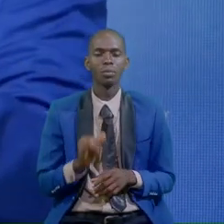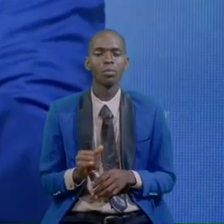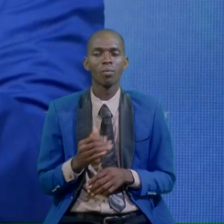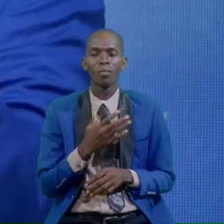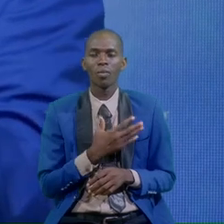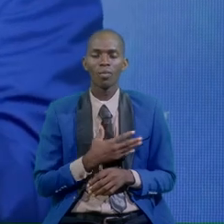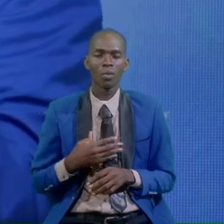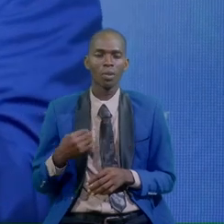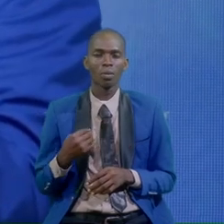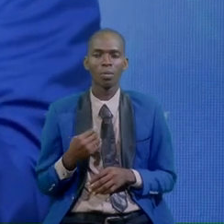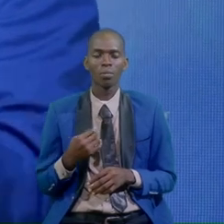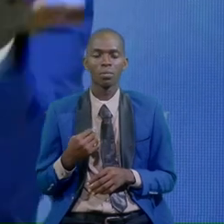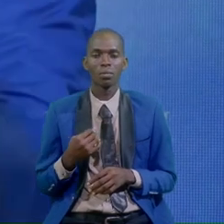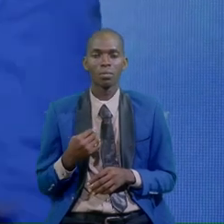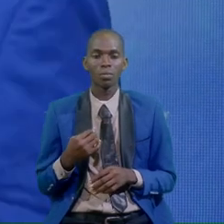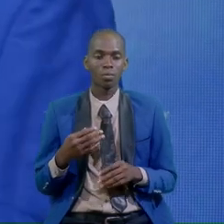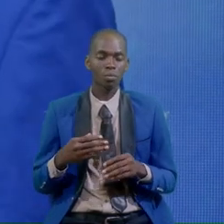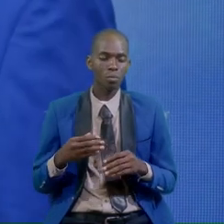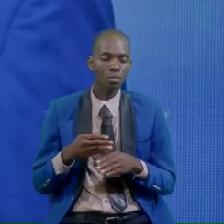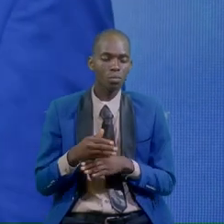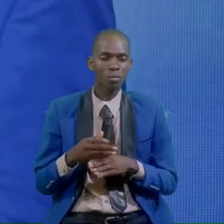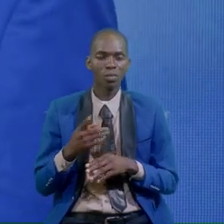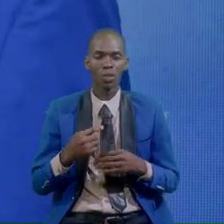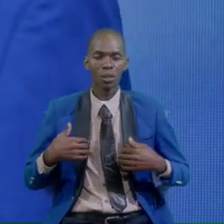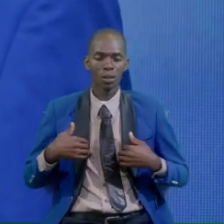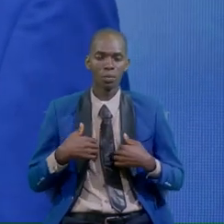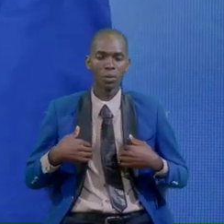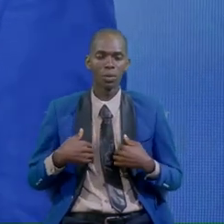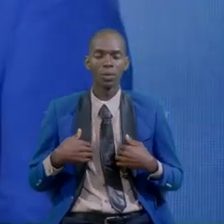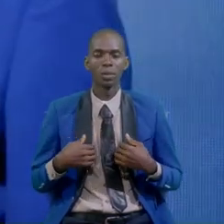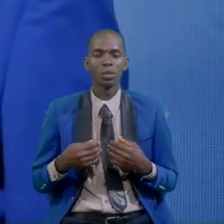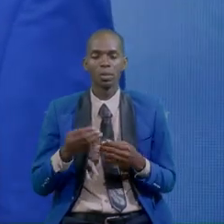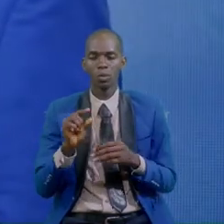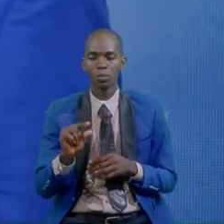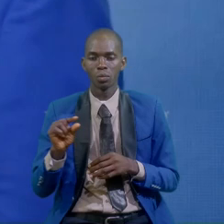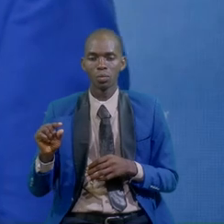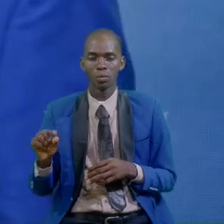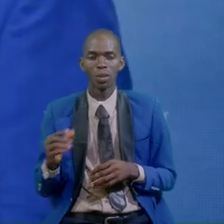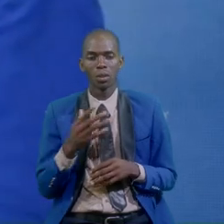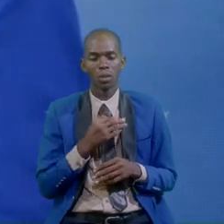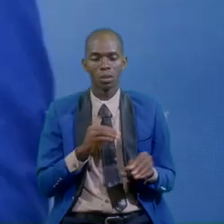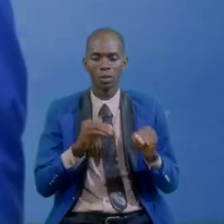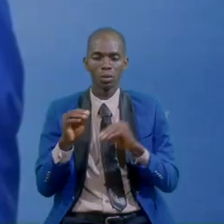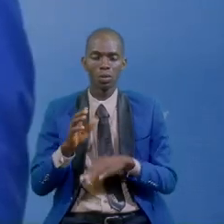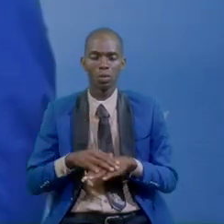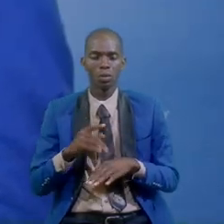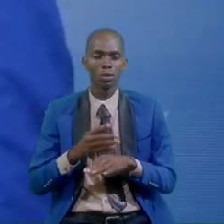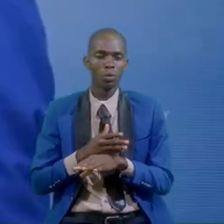the bullock in pieces and lay him on the wood and said, fill